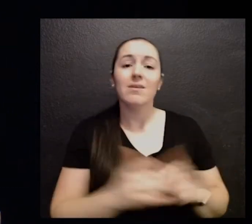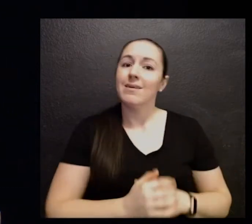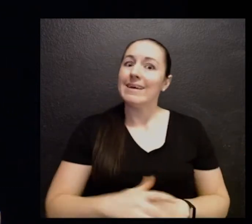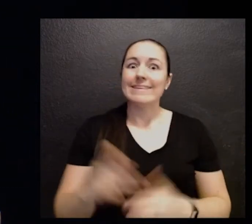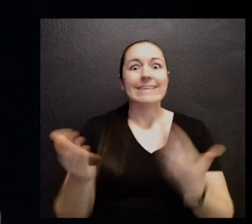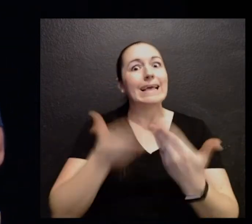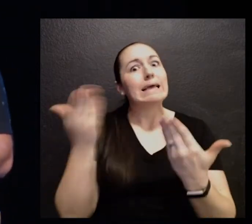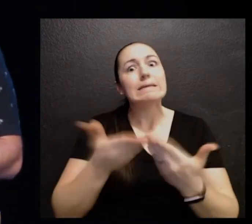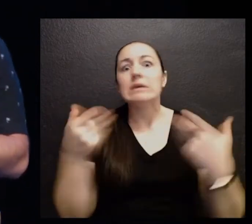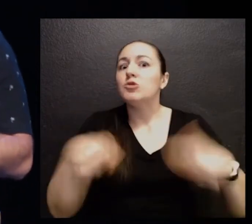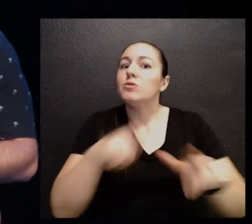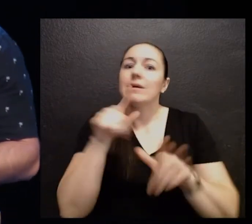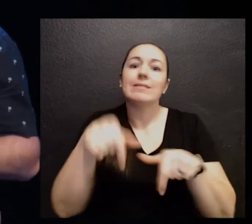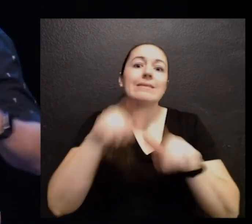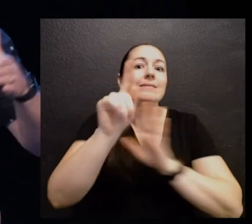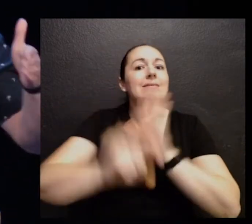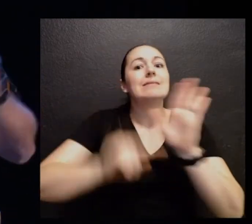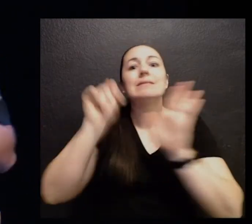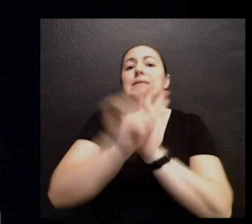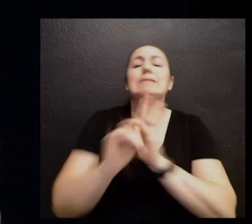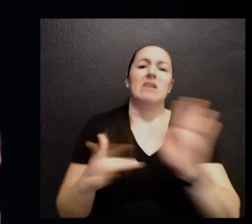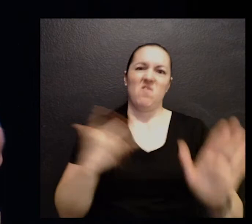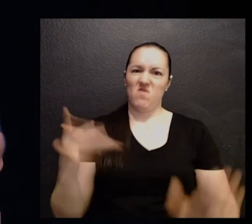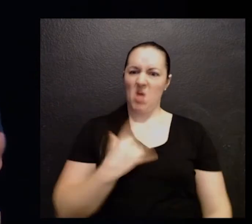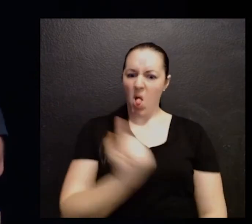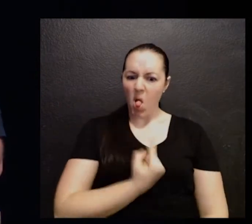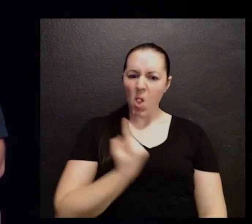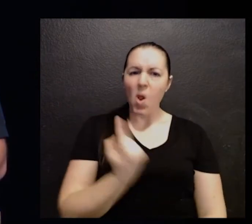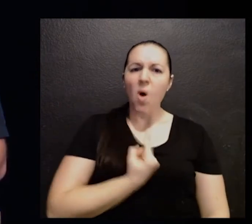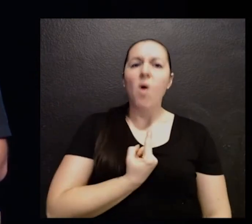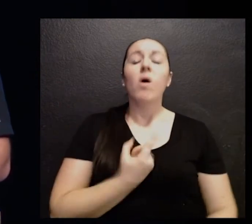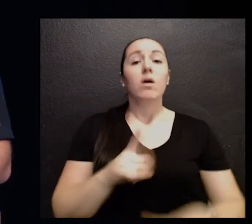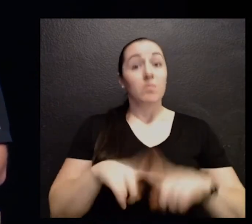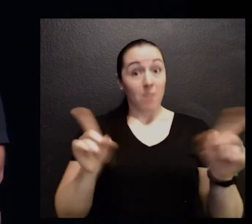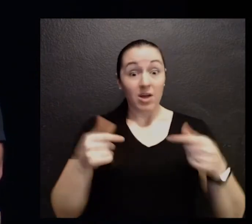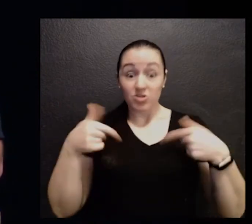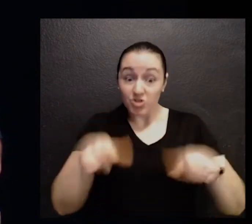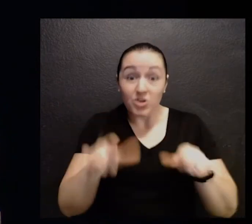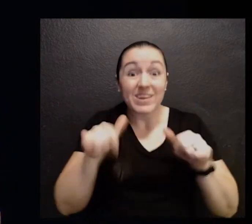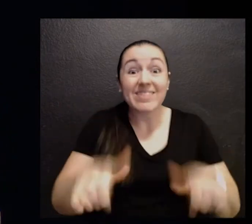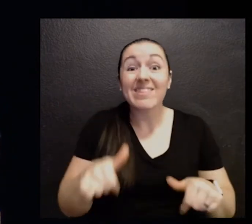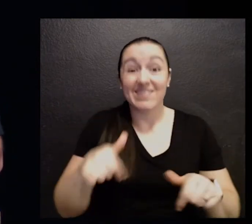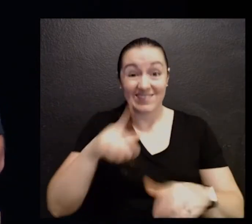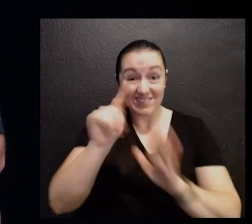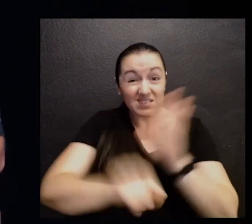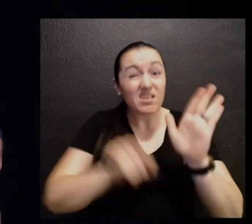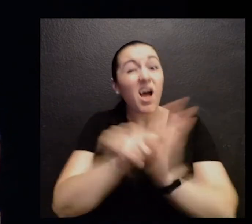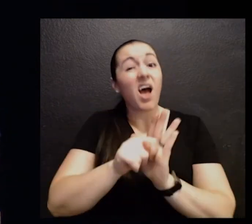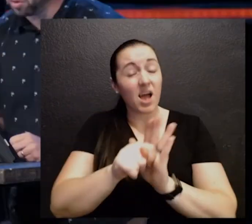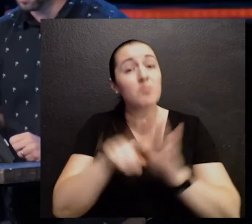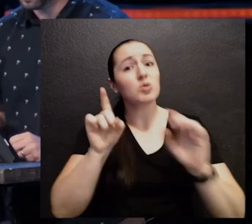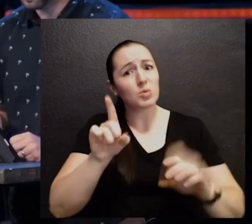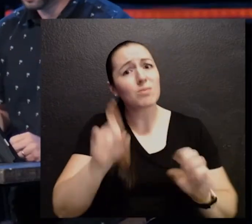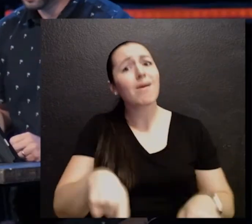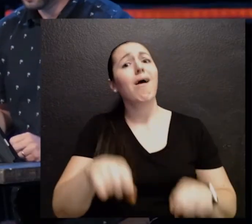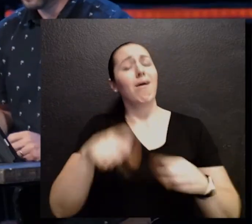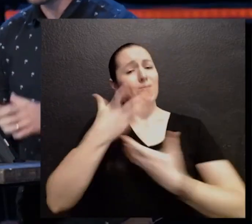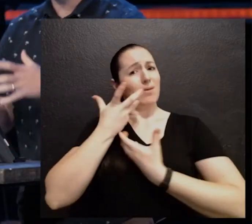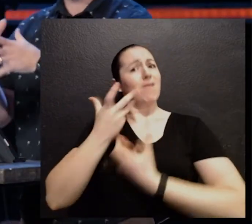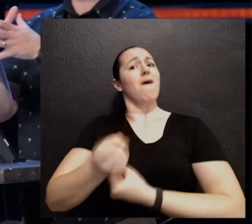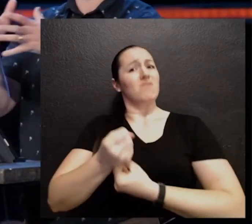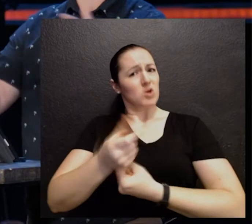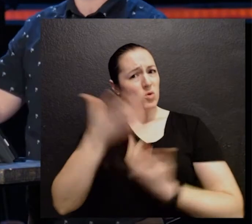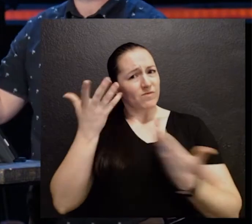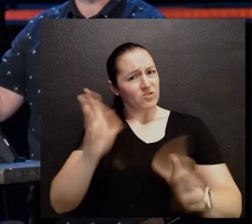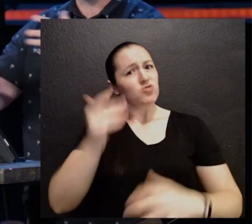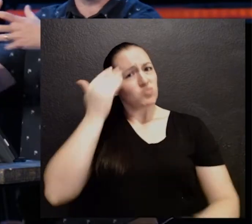this season that we are alone, but in uncertain times, you can be certain you are not alone, because